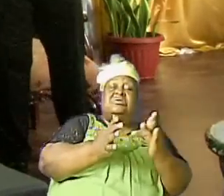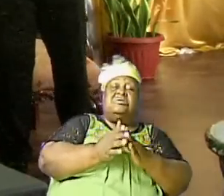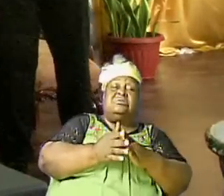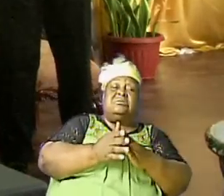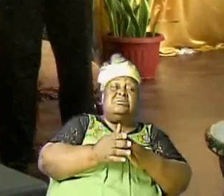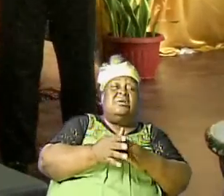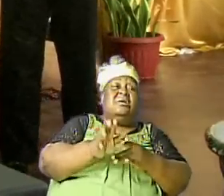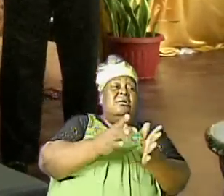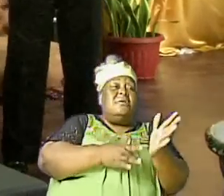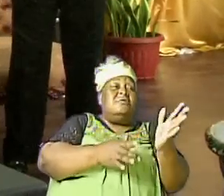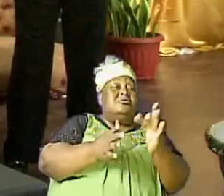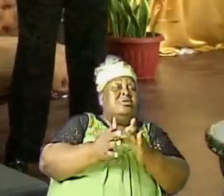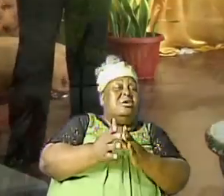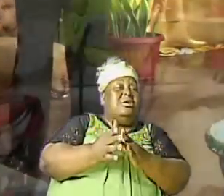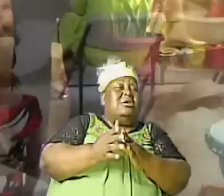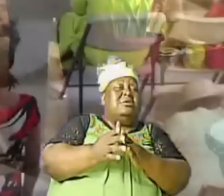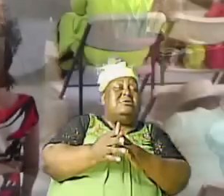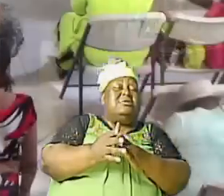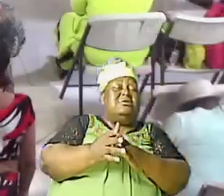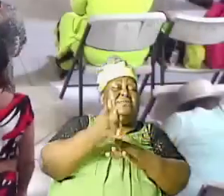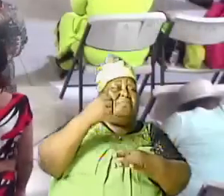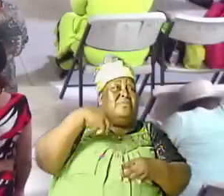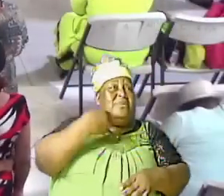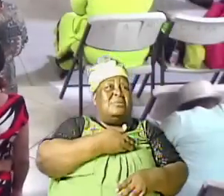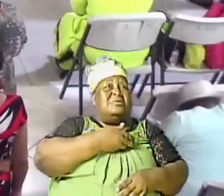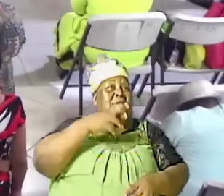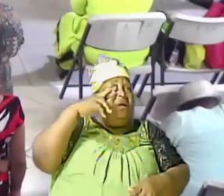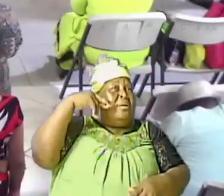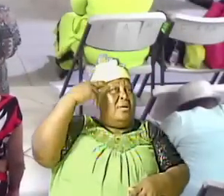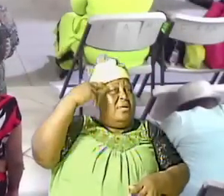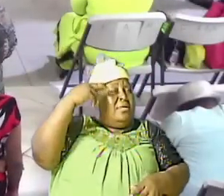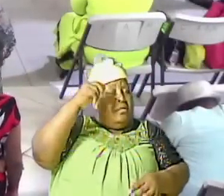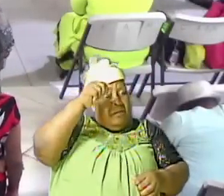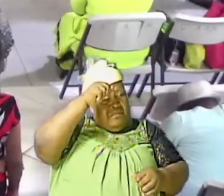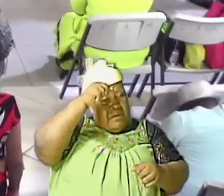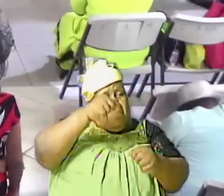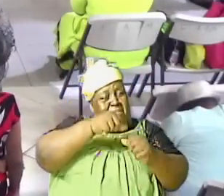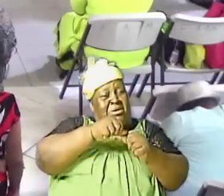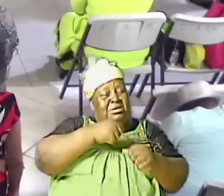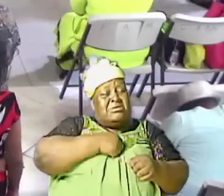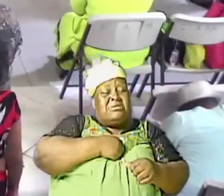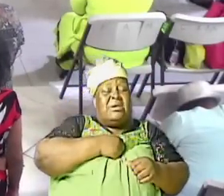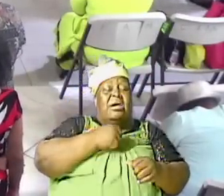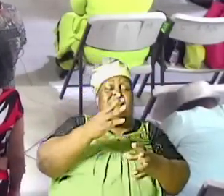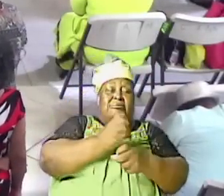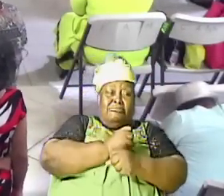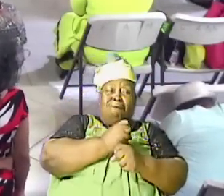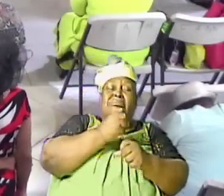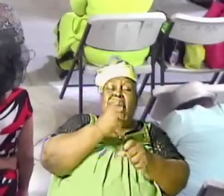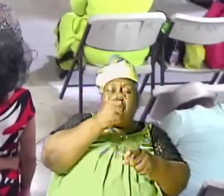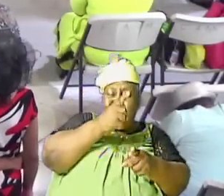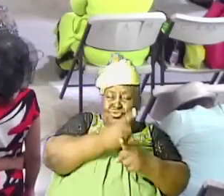God, even so, help us to recognize it that we can amend ourselves and get it right.